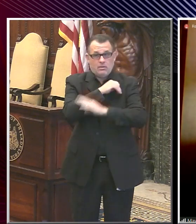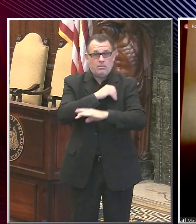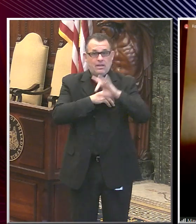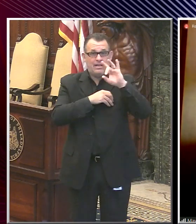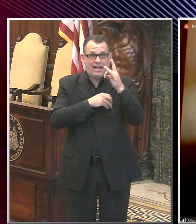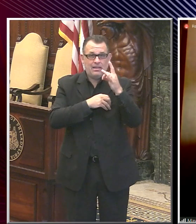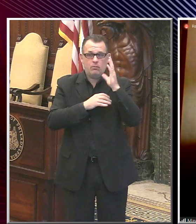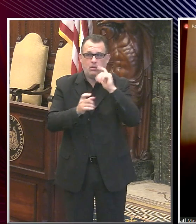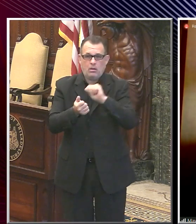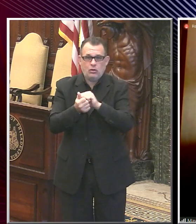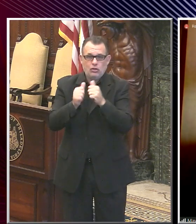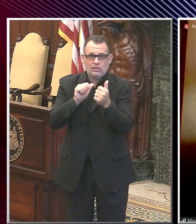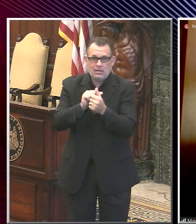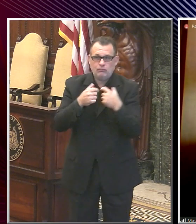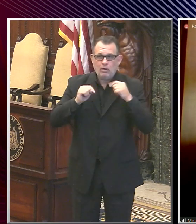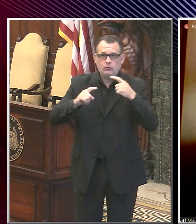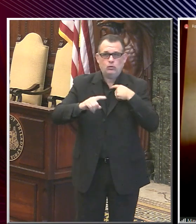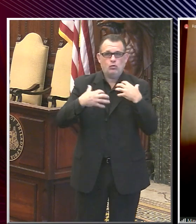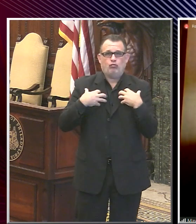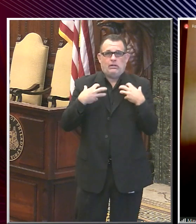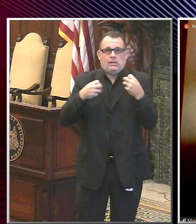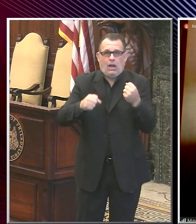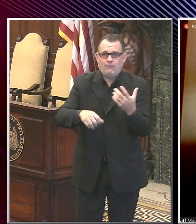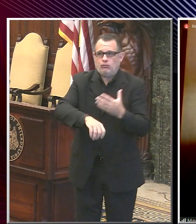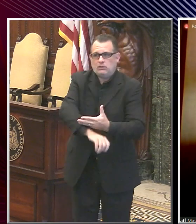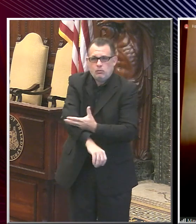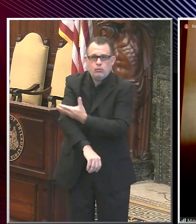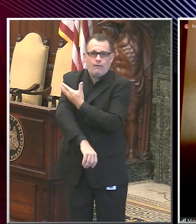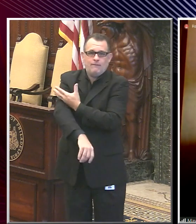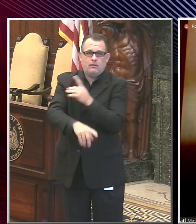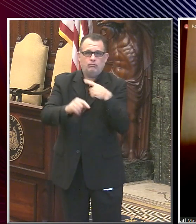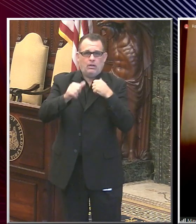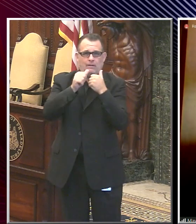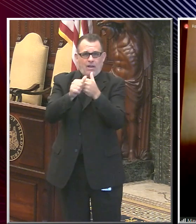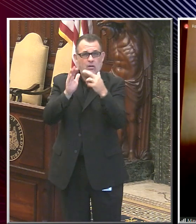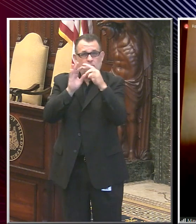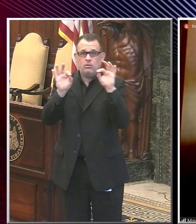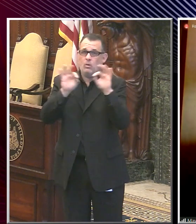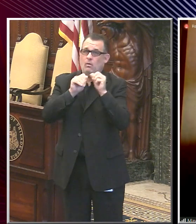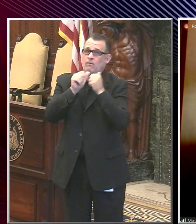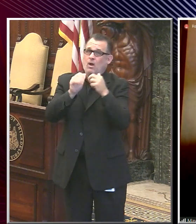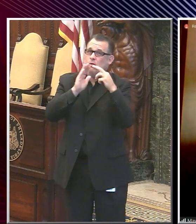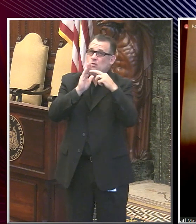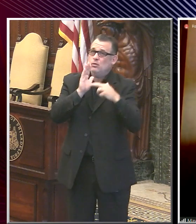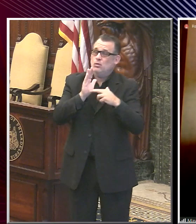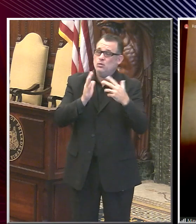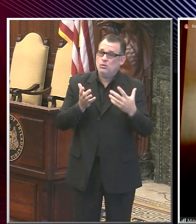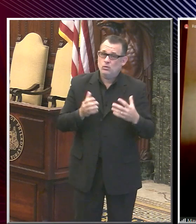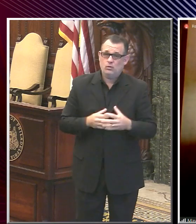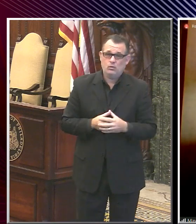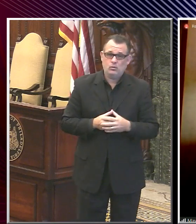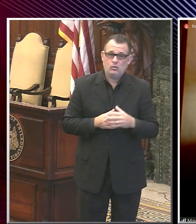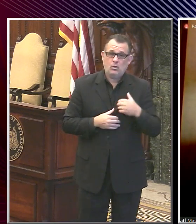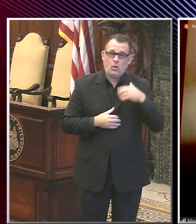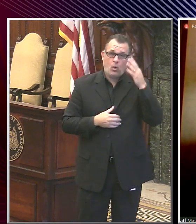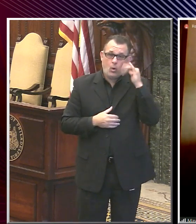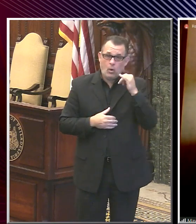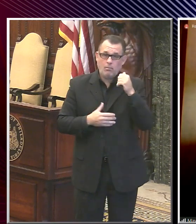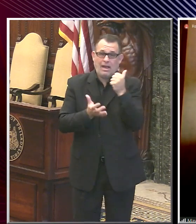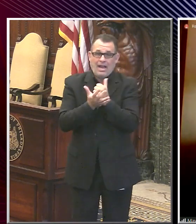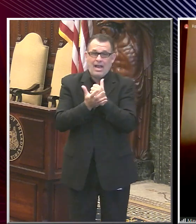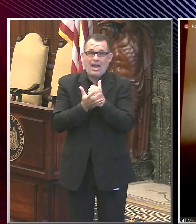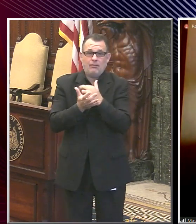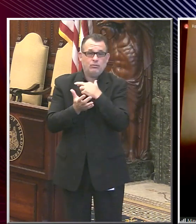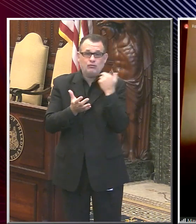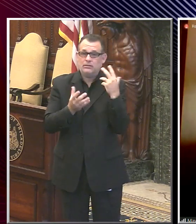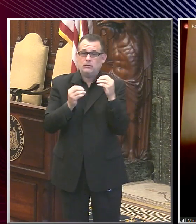our recovery and that everyone follows the restrictions so that this is only the beginning of a larger recovery for restaurants as the